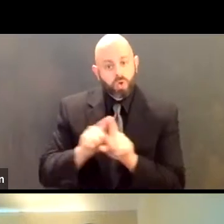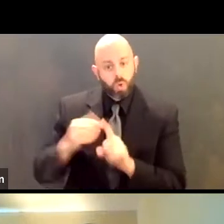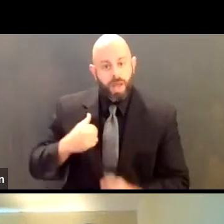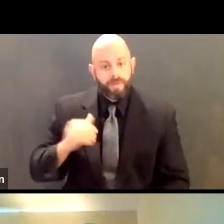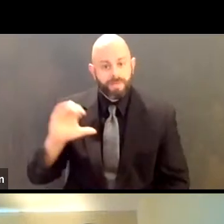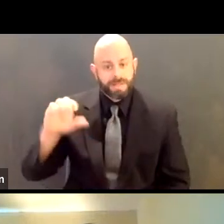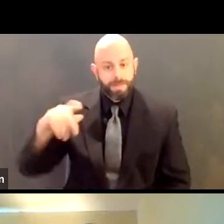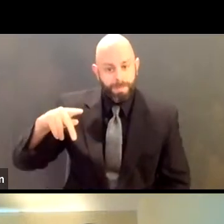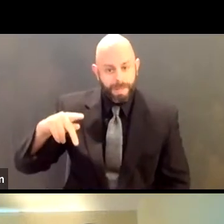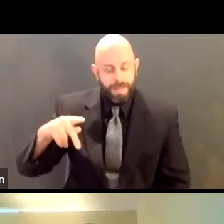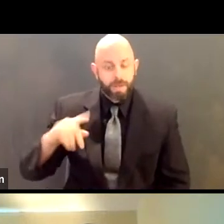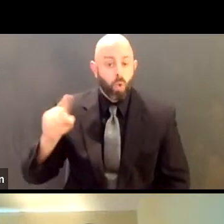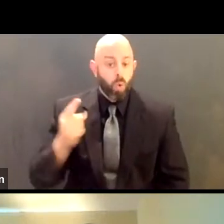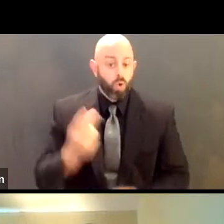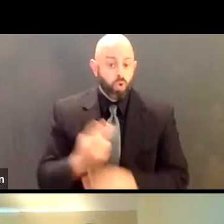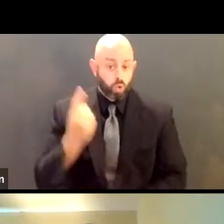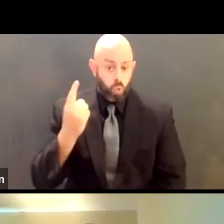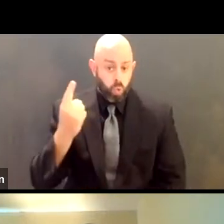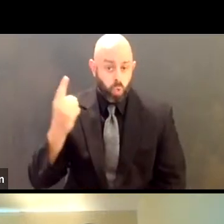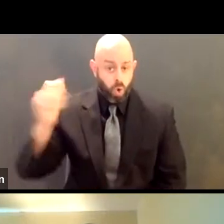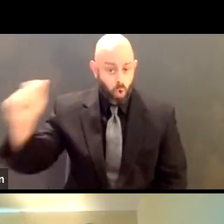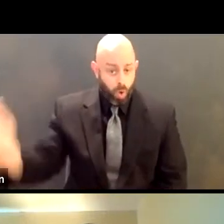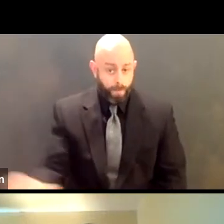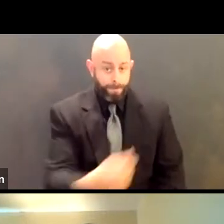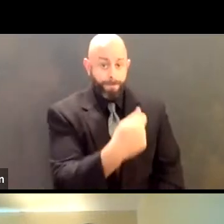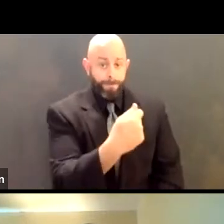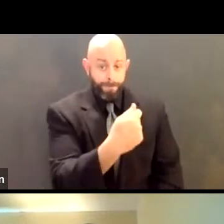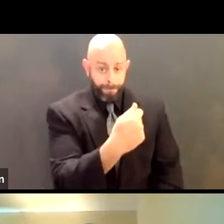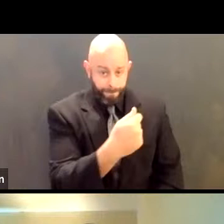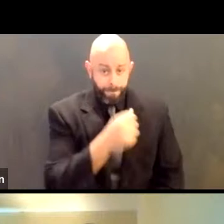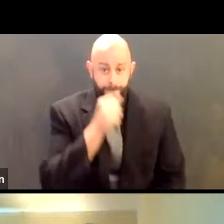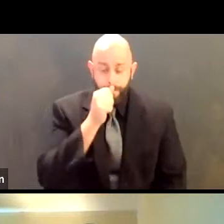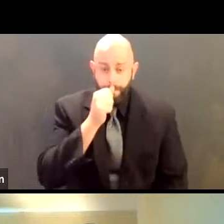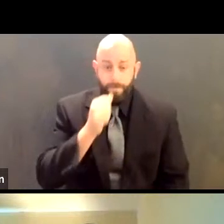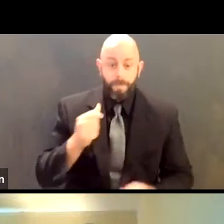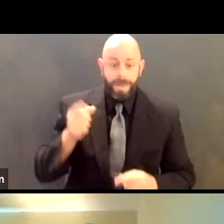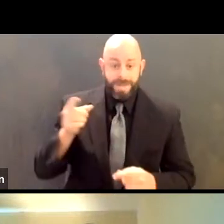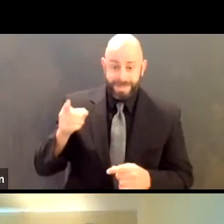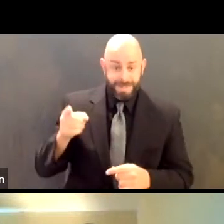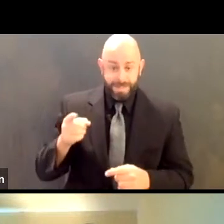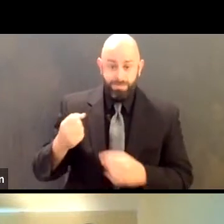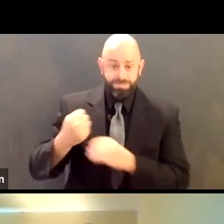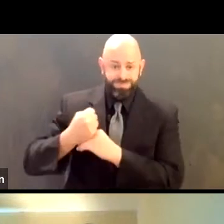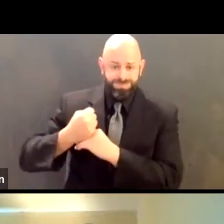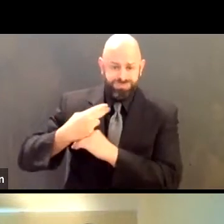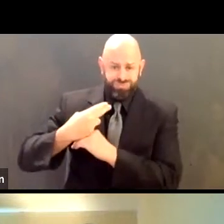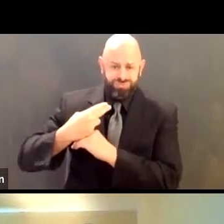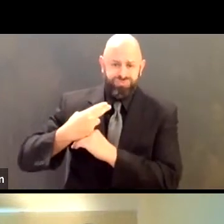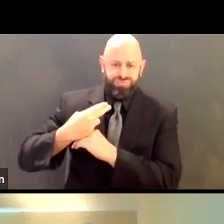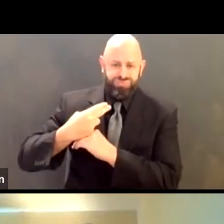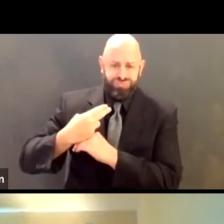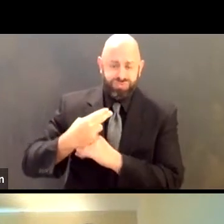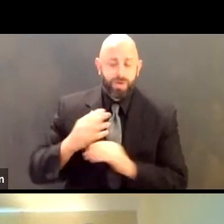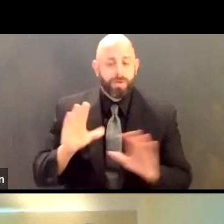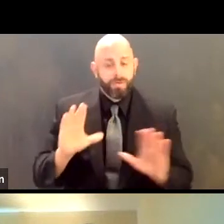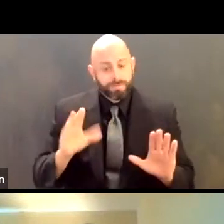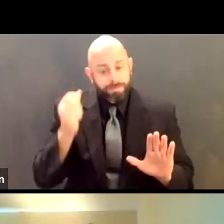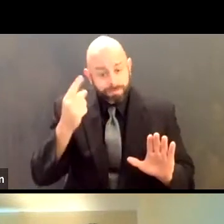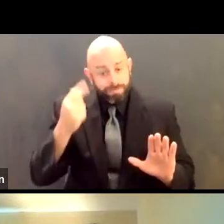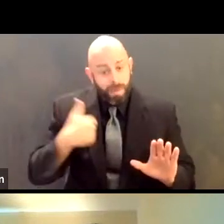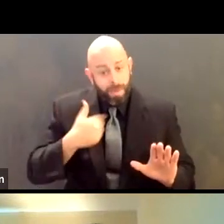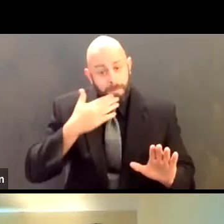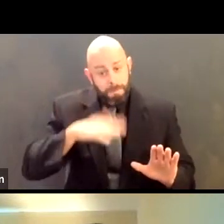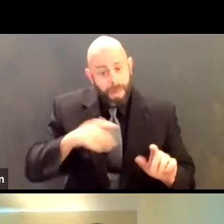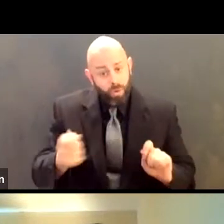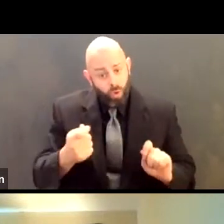only swing with one arm. And what he's able to do on the golf course is far better than I'm able to do on the golf course. That's not saying a whole lot,